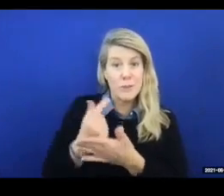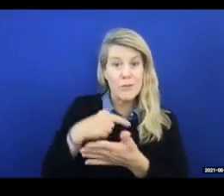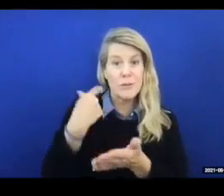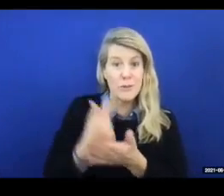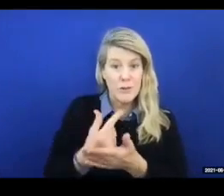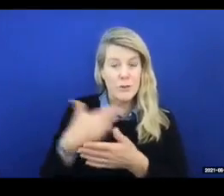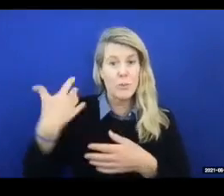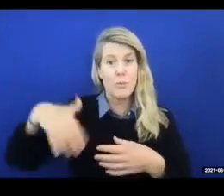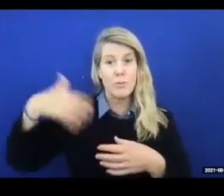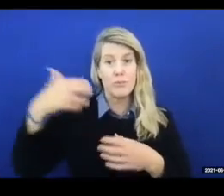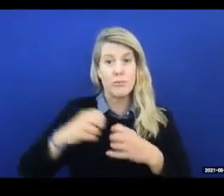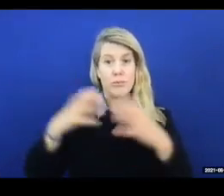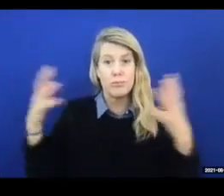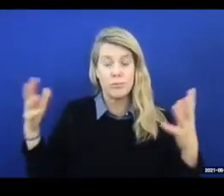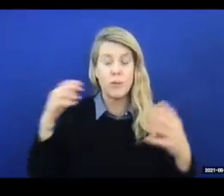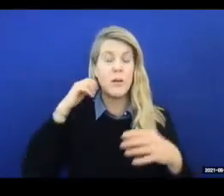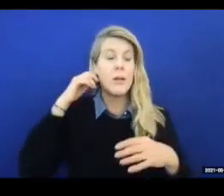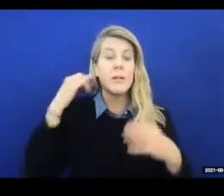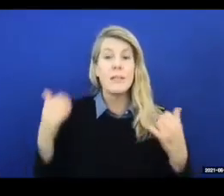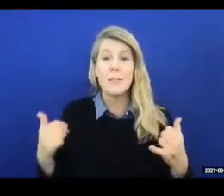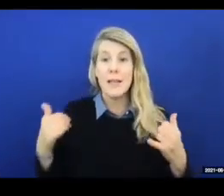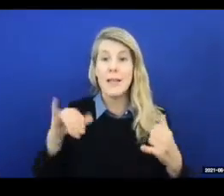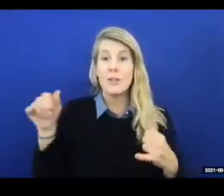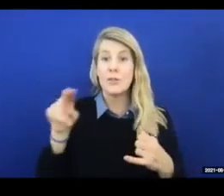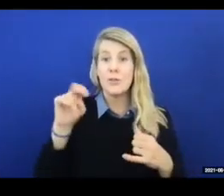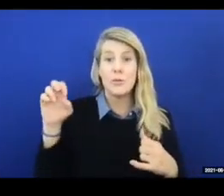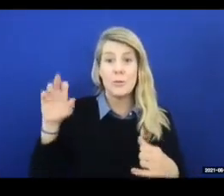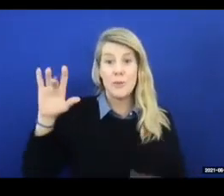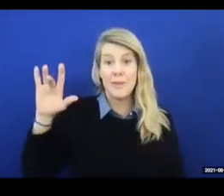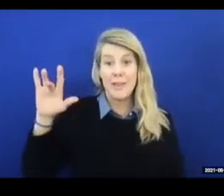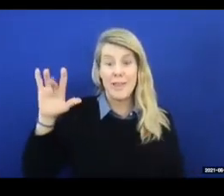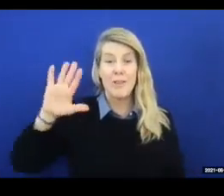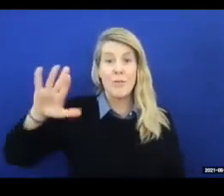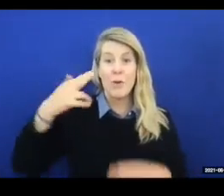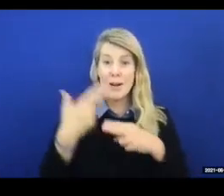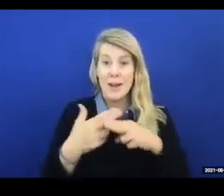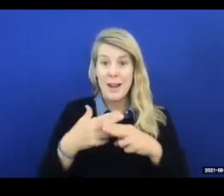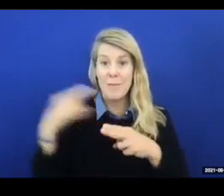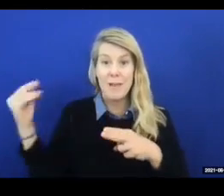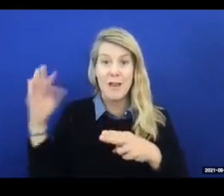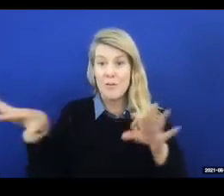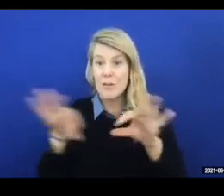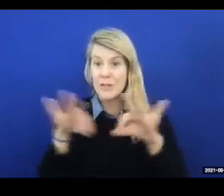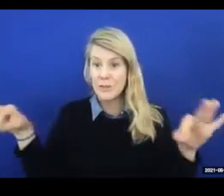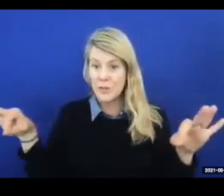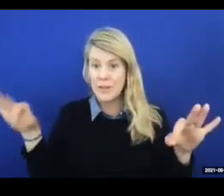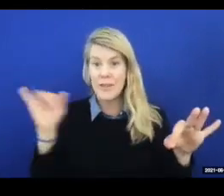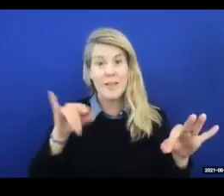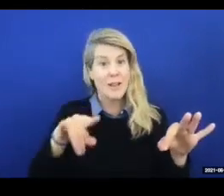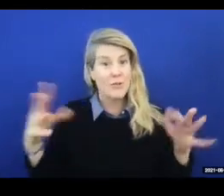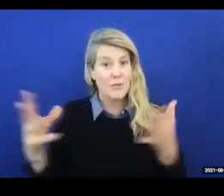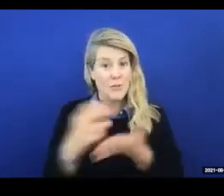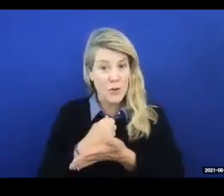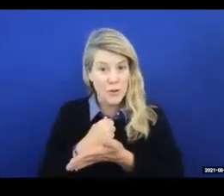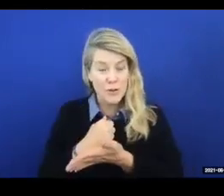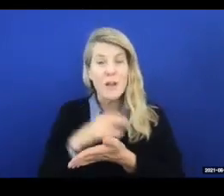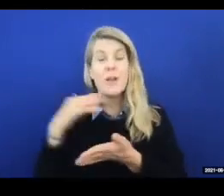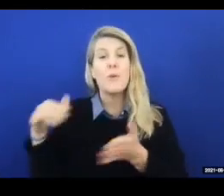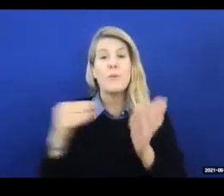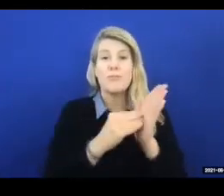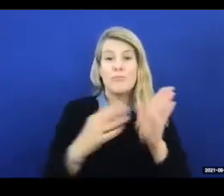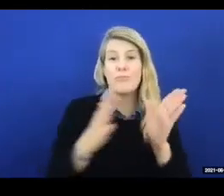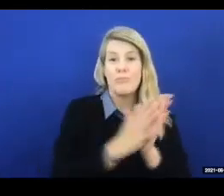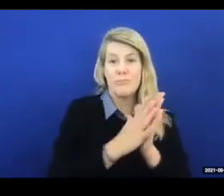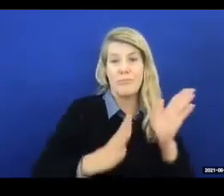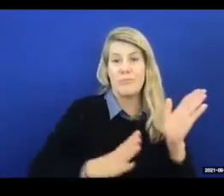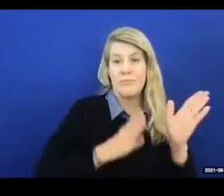ceremonies before yours, that today on June 25th, your name and the degree you've rightfully earned has been